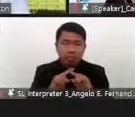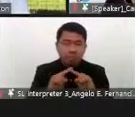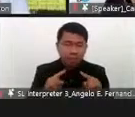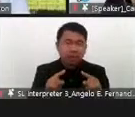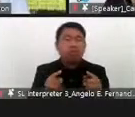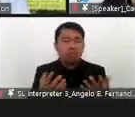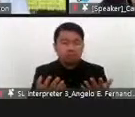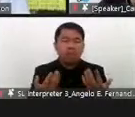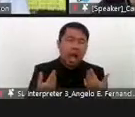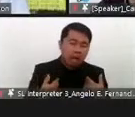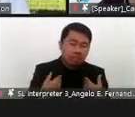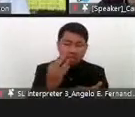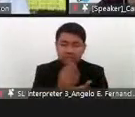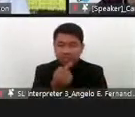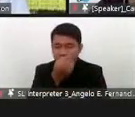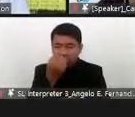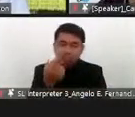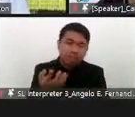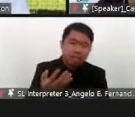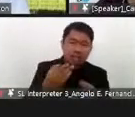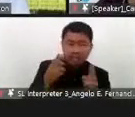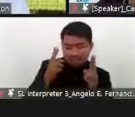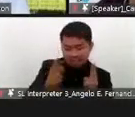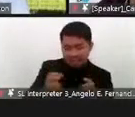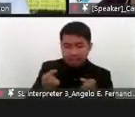situation right now. Thank you.